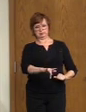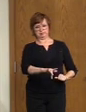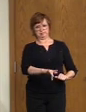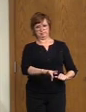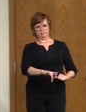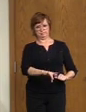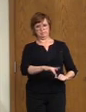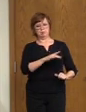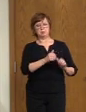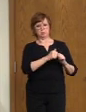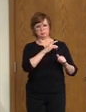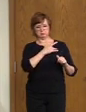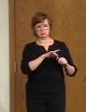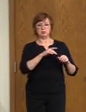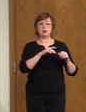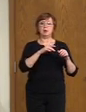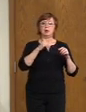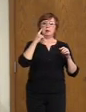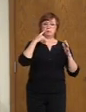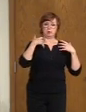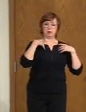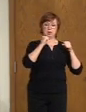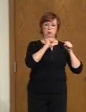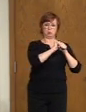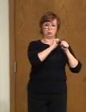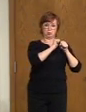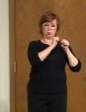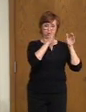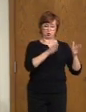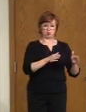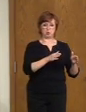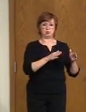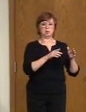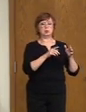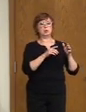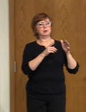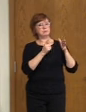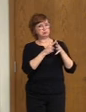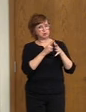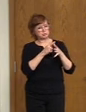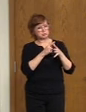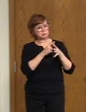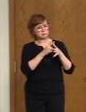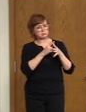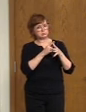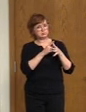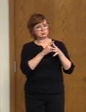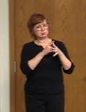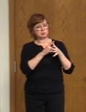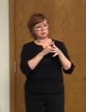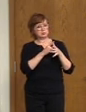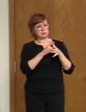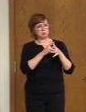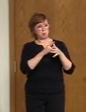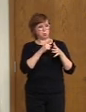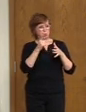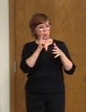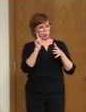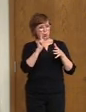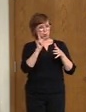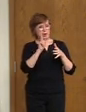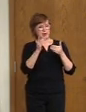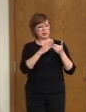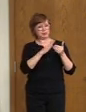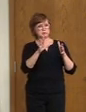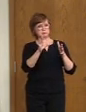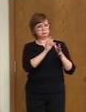For example, in terms of healthcare workers, you will likely look at where people might most likely come into